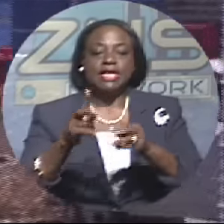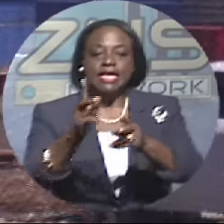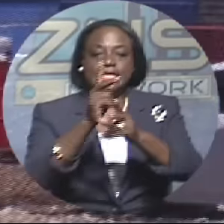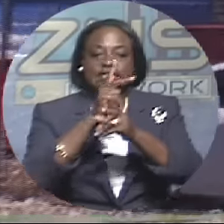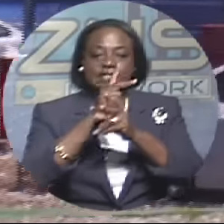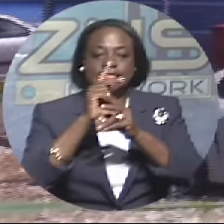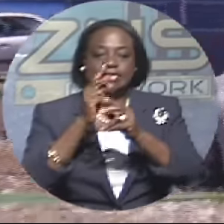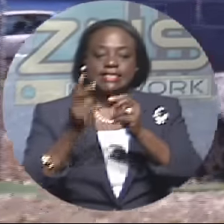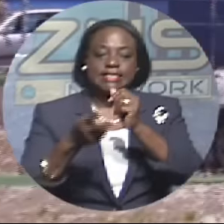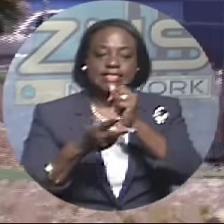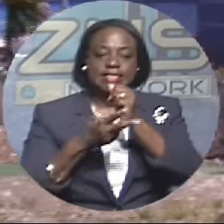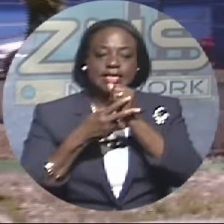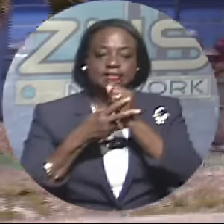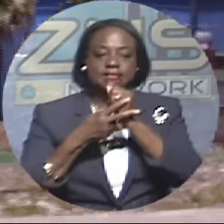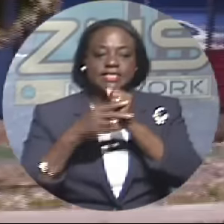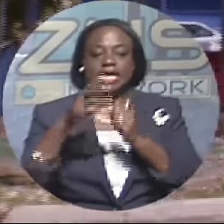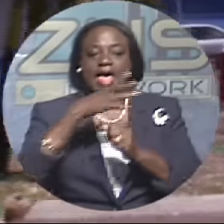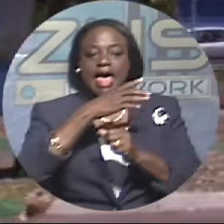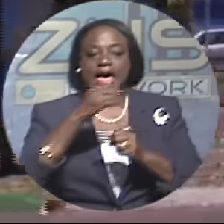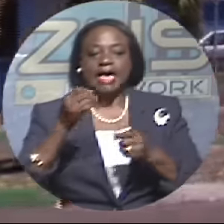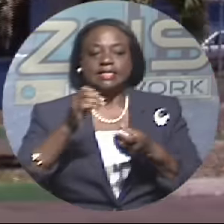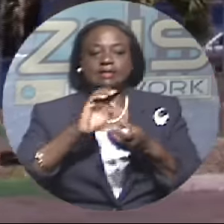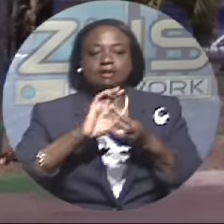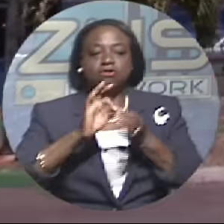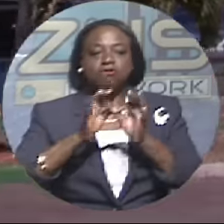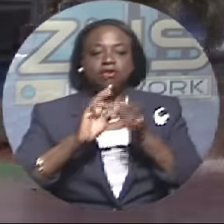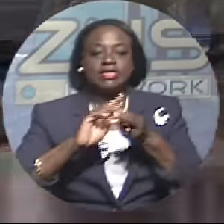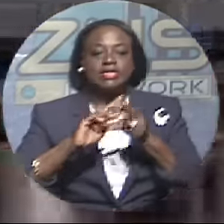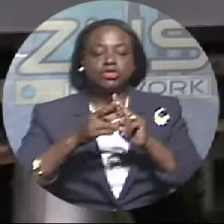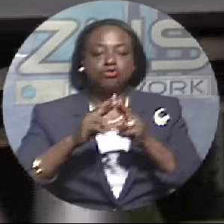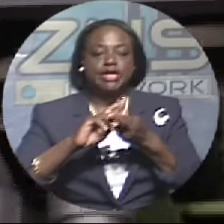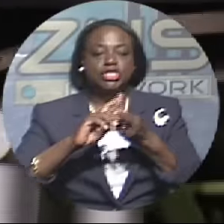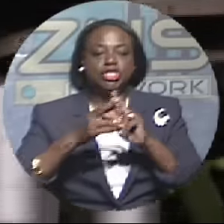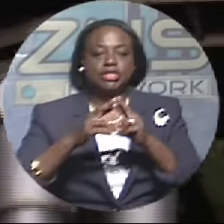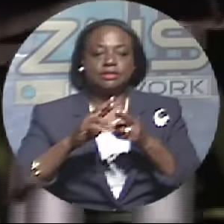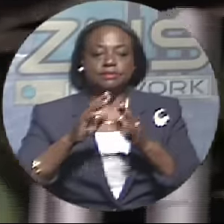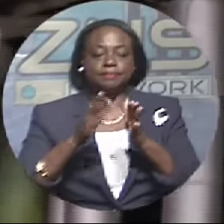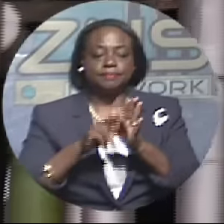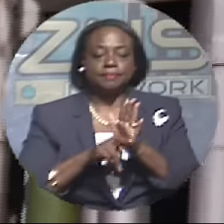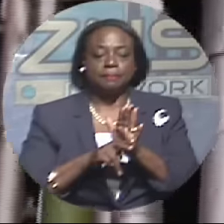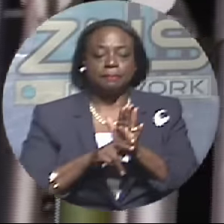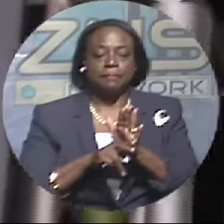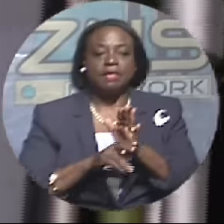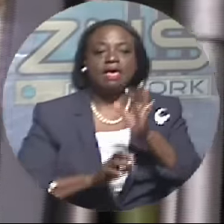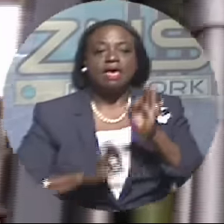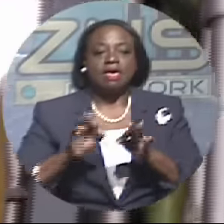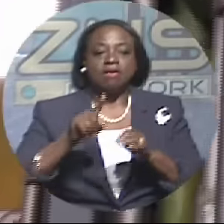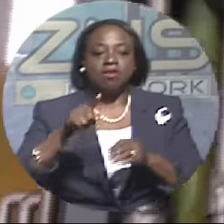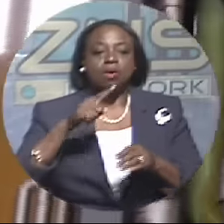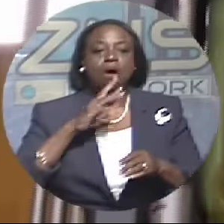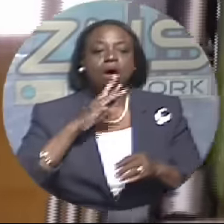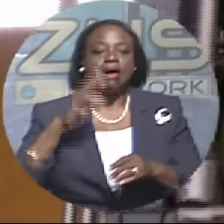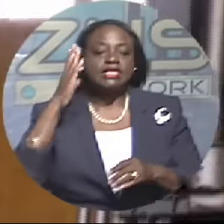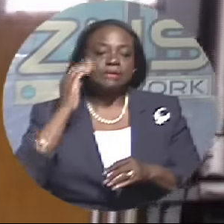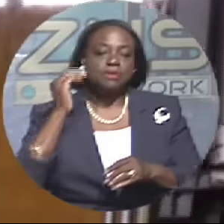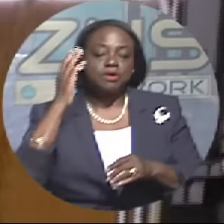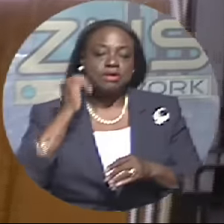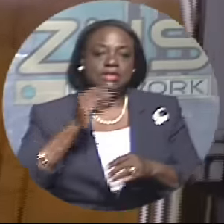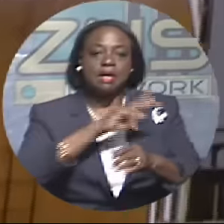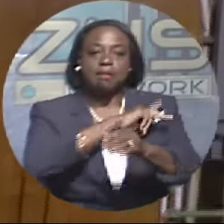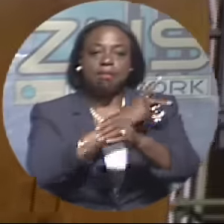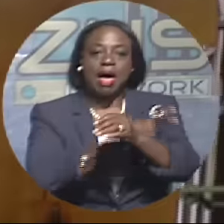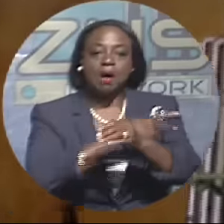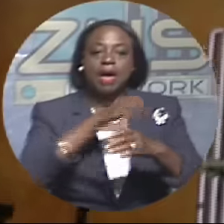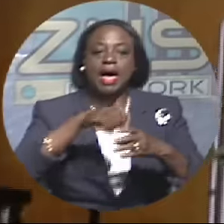She strongly encouraged all consumers to take the necessary precautions. Additionally, she says, if you are experiencing a power